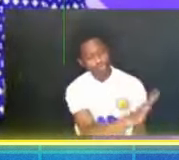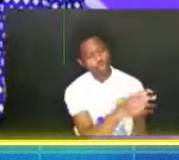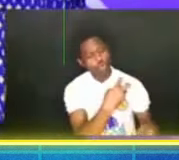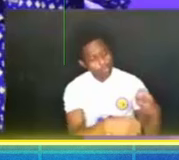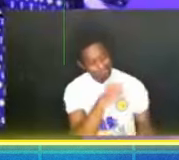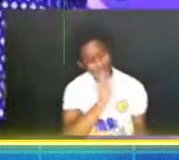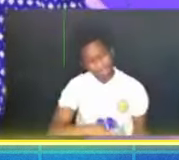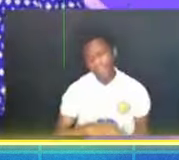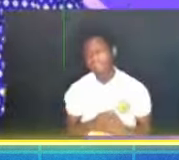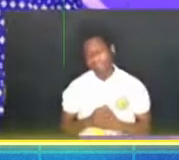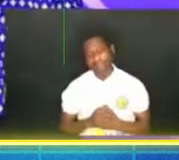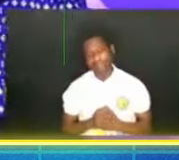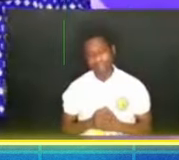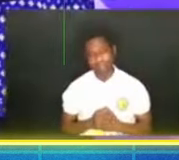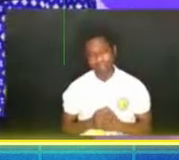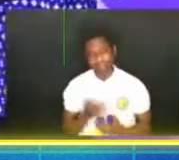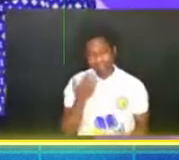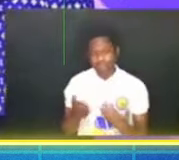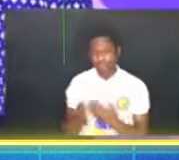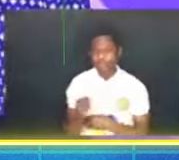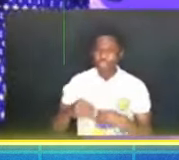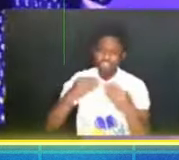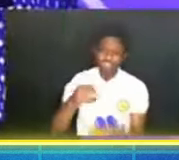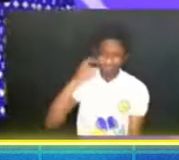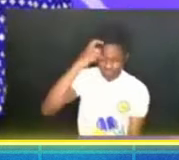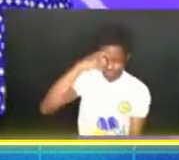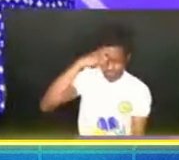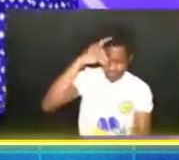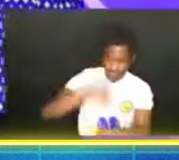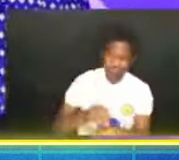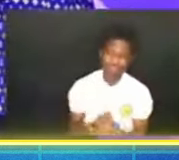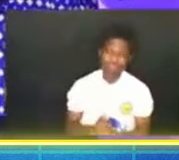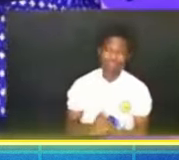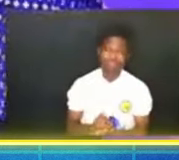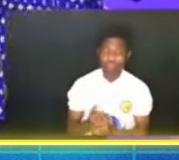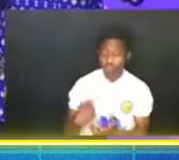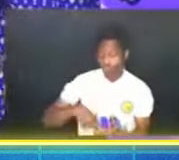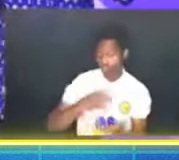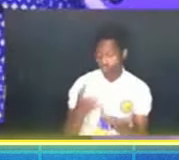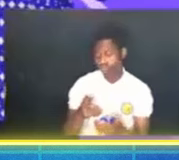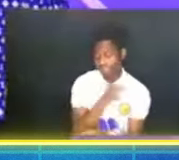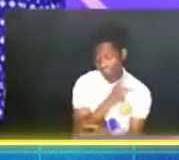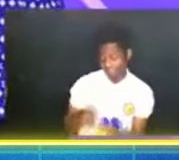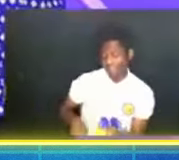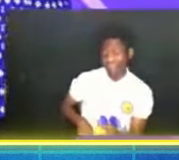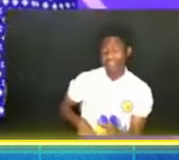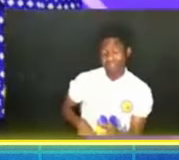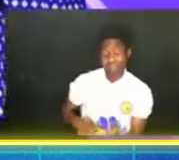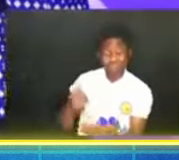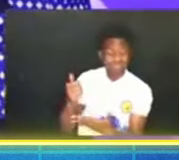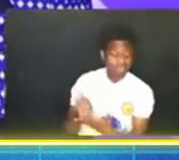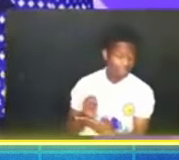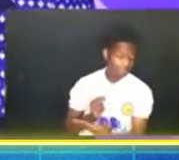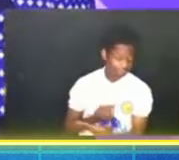May the Lord grant us wisdom. We want a king to help us, to